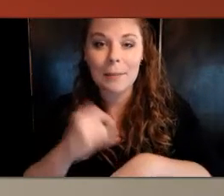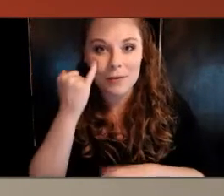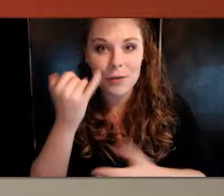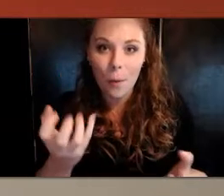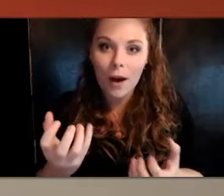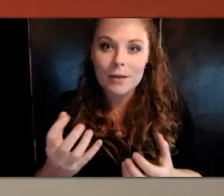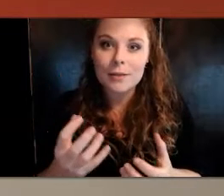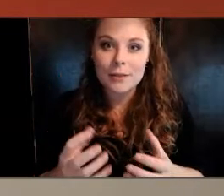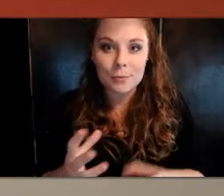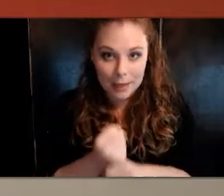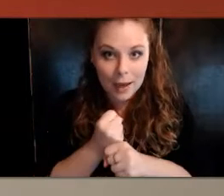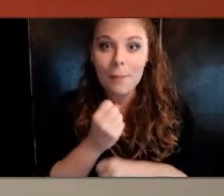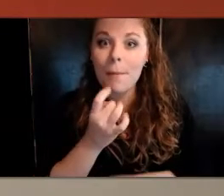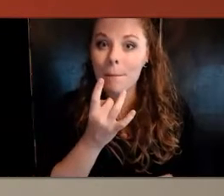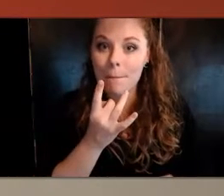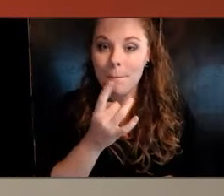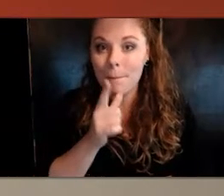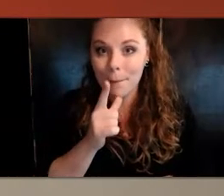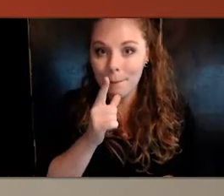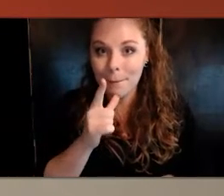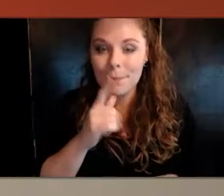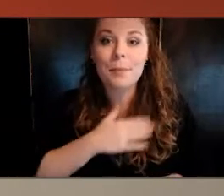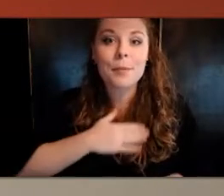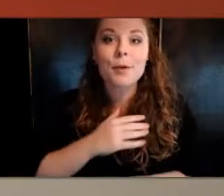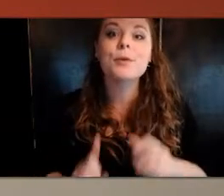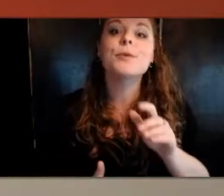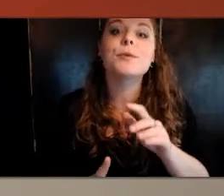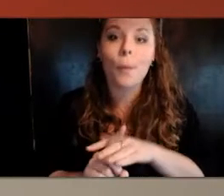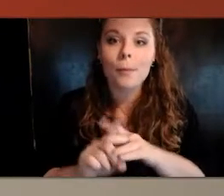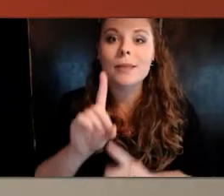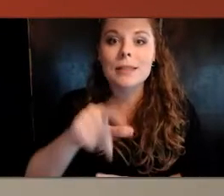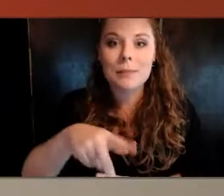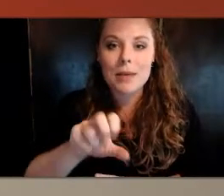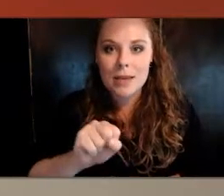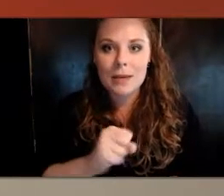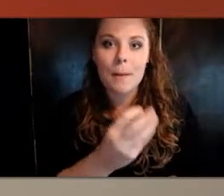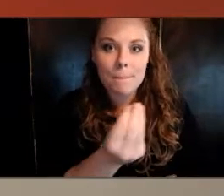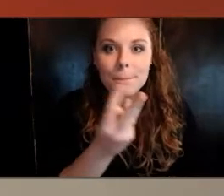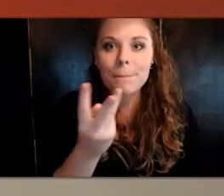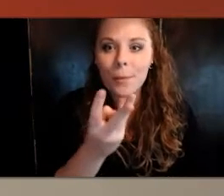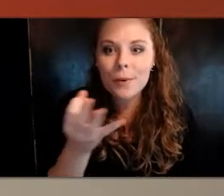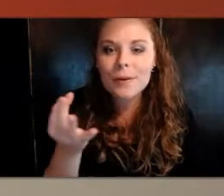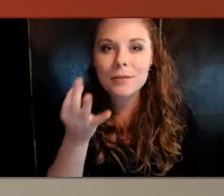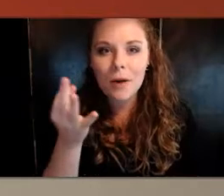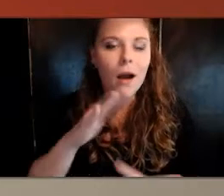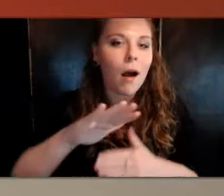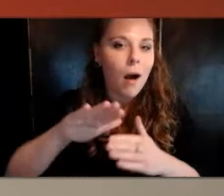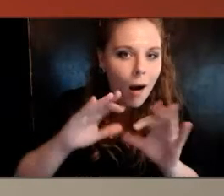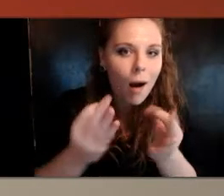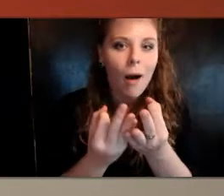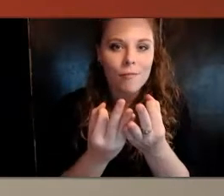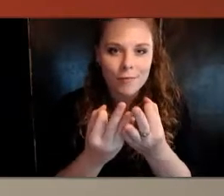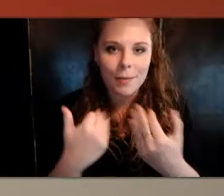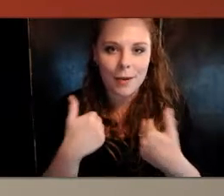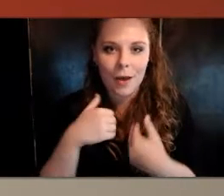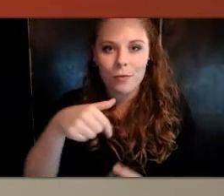lunch, just show up at any DCPS school Monday, Wednesday, or Friday. All families have been given a QR code for